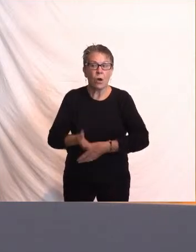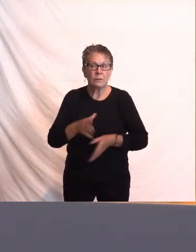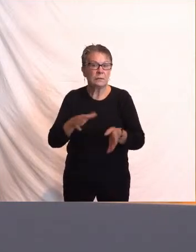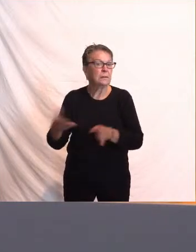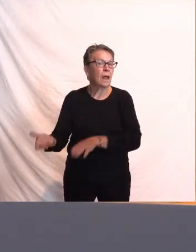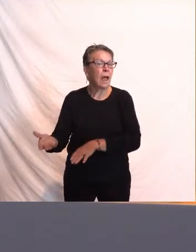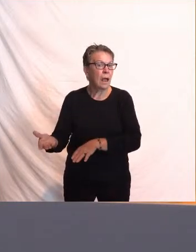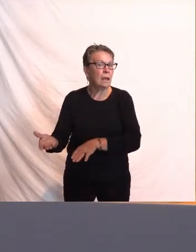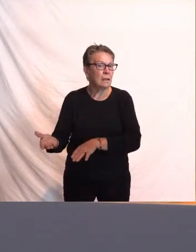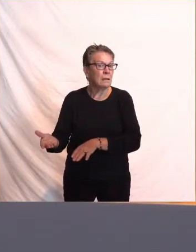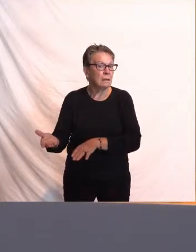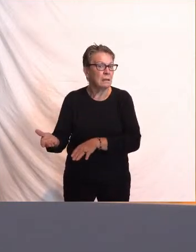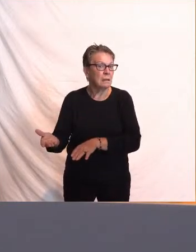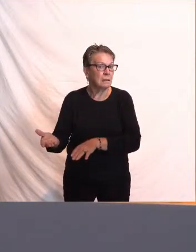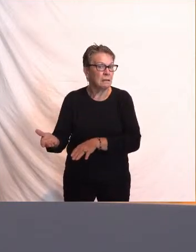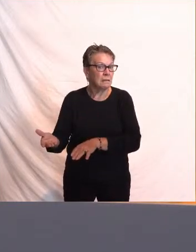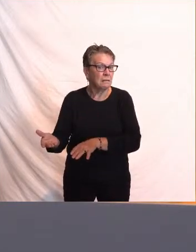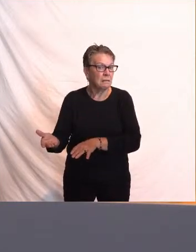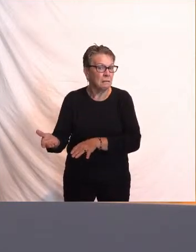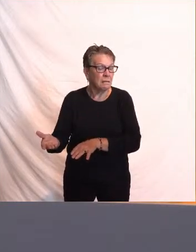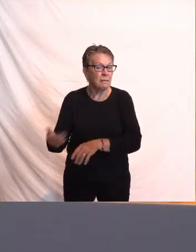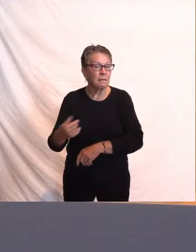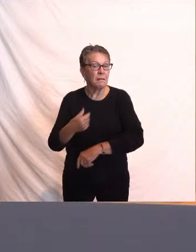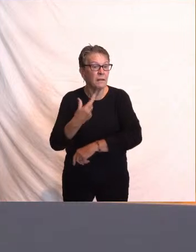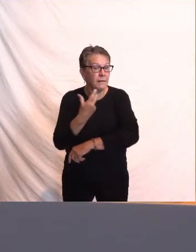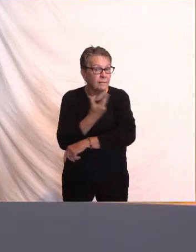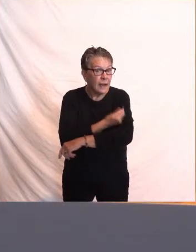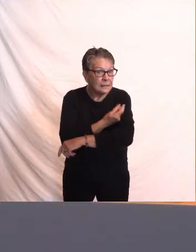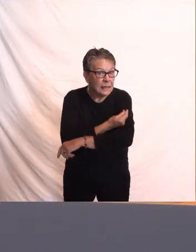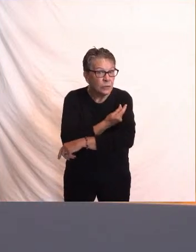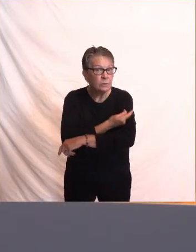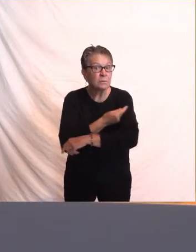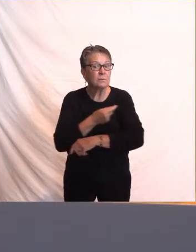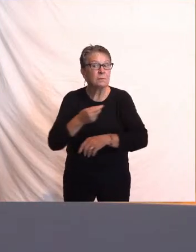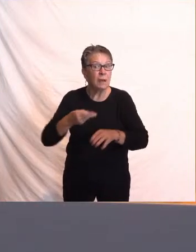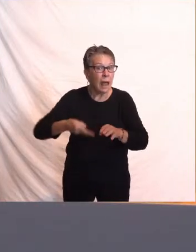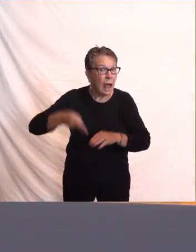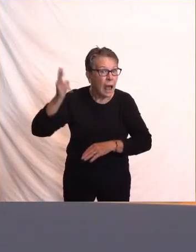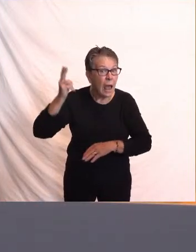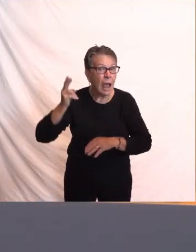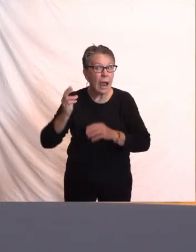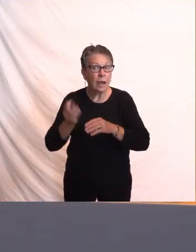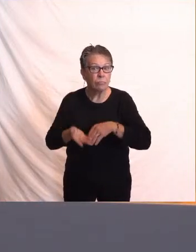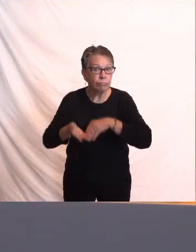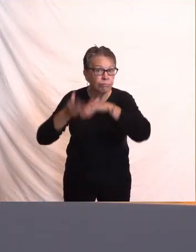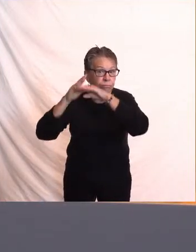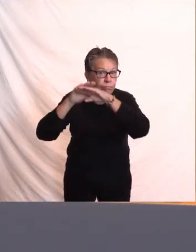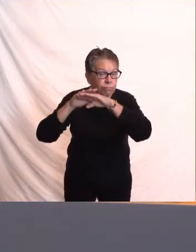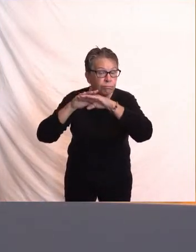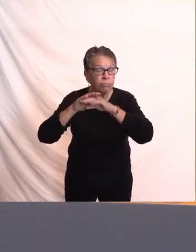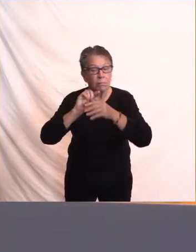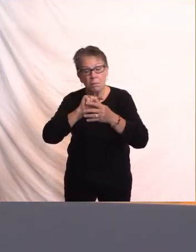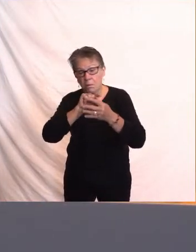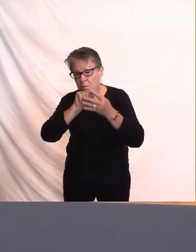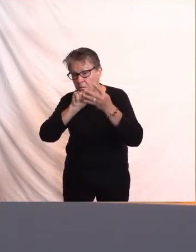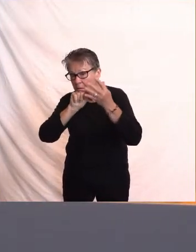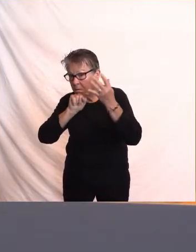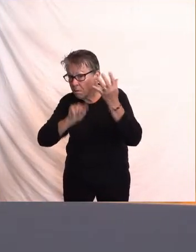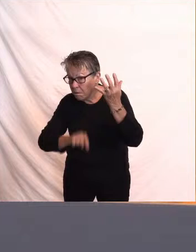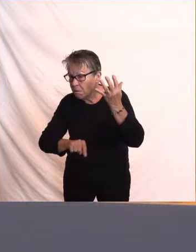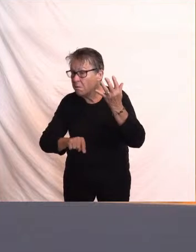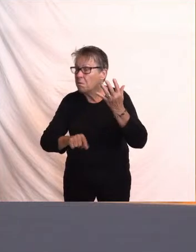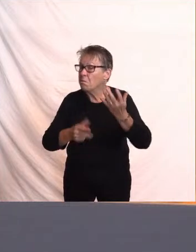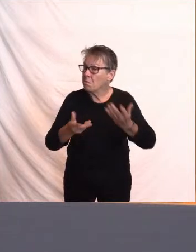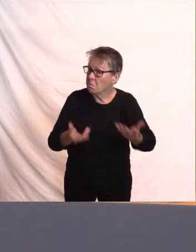vaccination becomes available to younger children, certainly that's going to be a major step forward in making it much less likely that they will become ill and